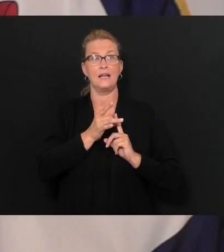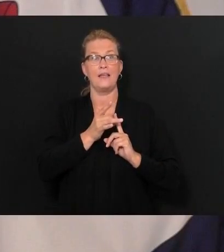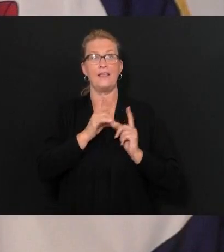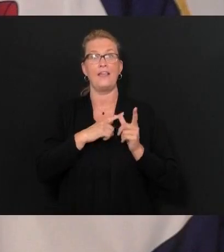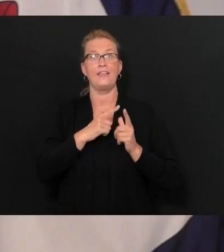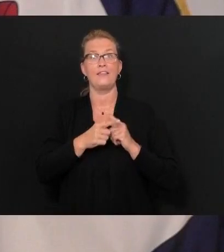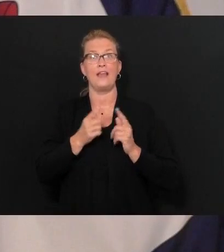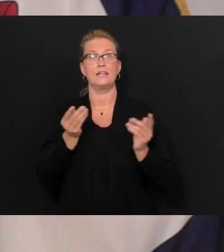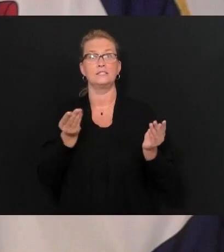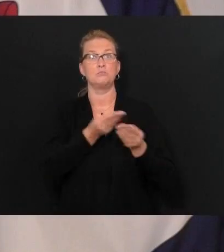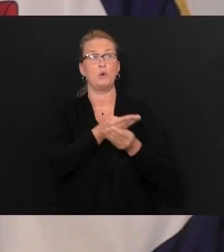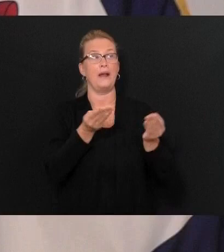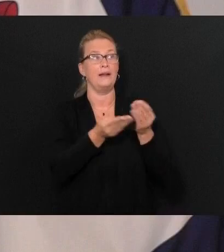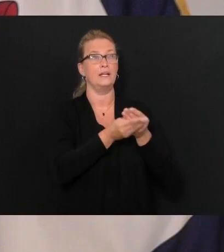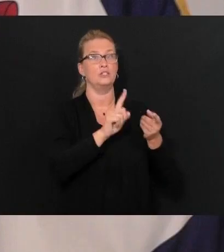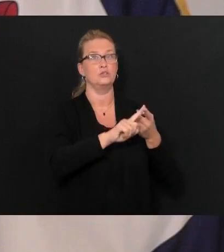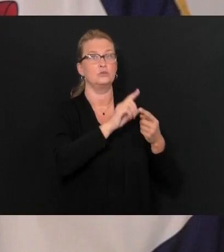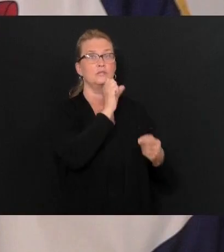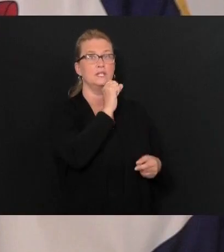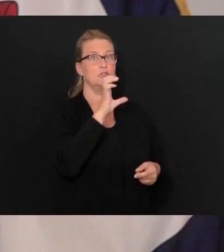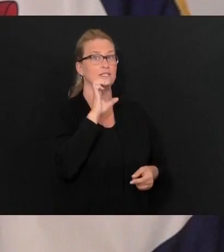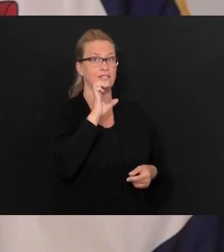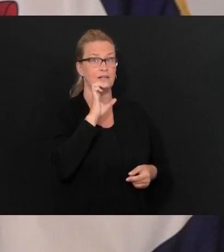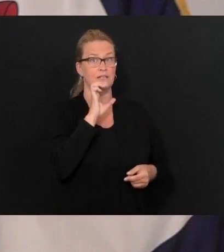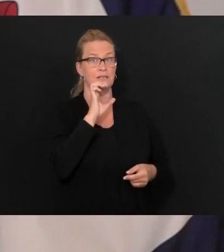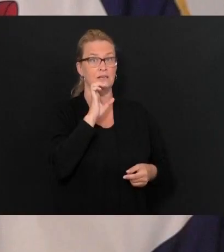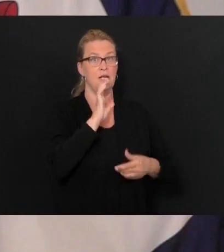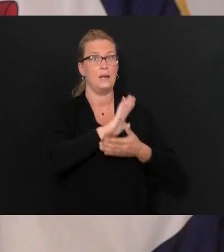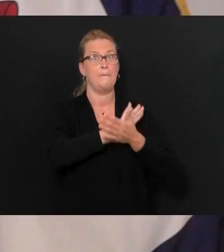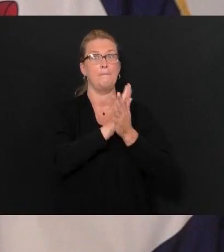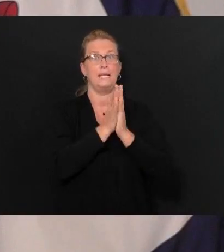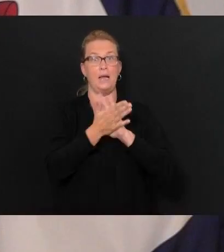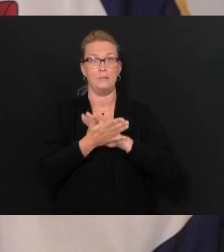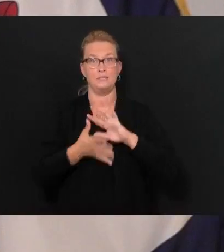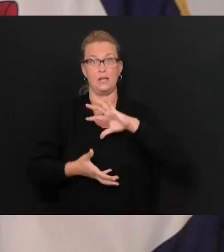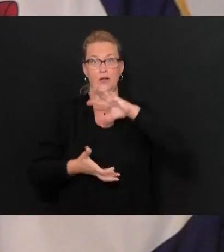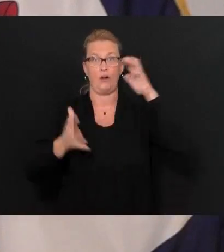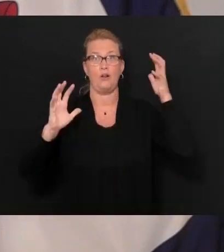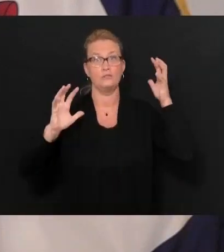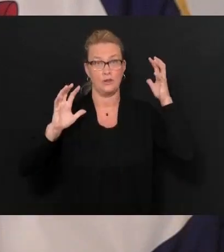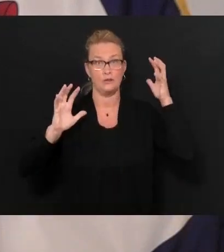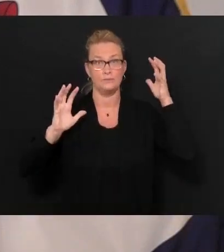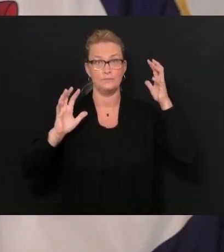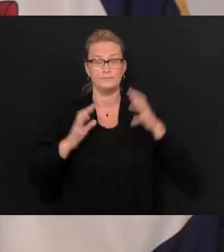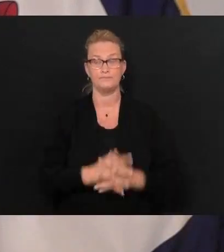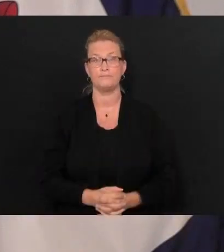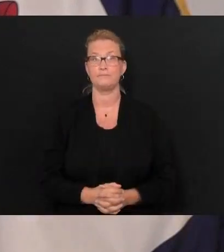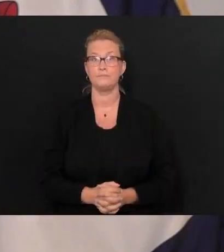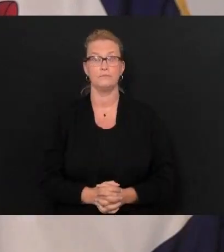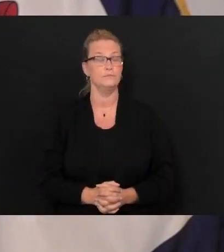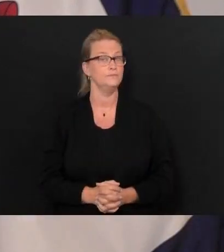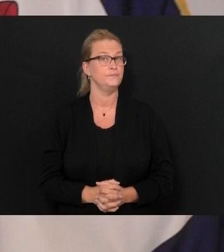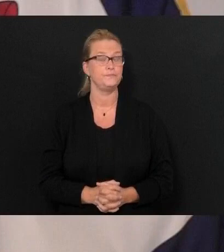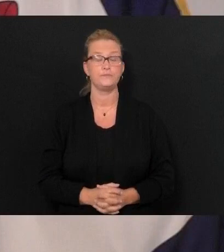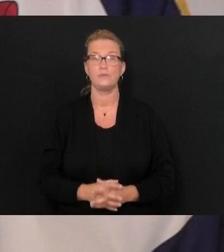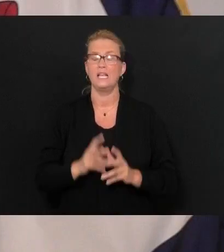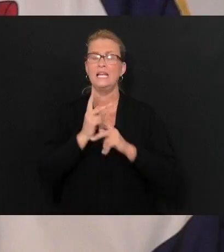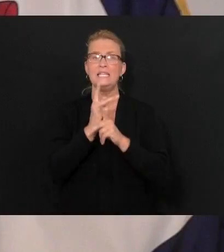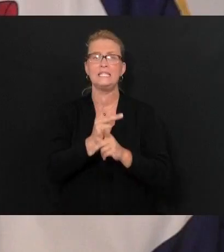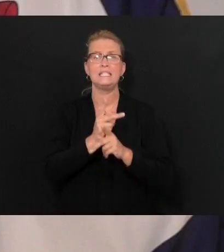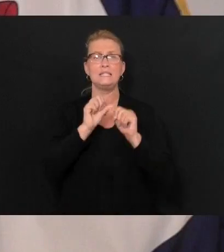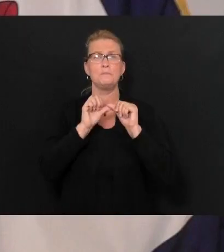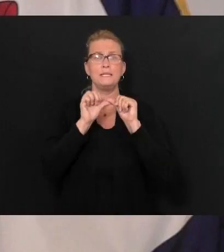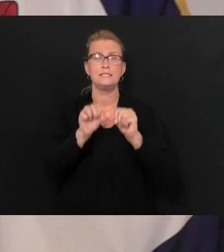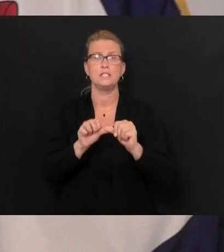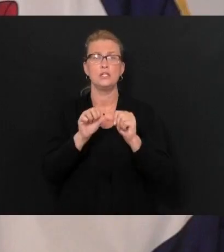to the old, and it becomes a colossal problem. So, we keep all those in our thoughts and